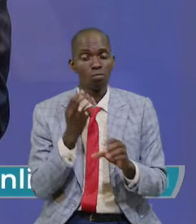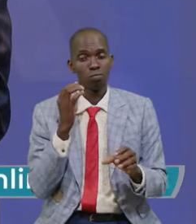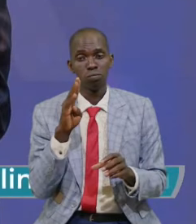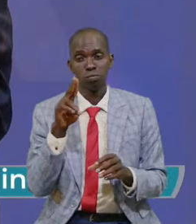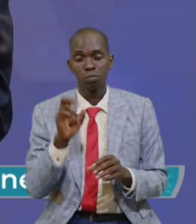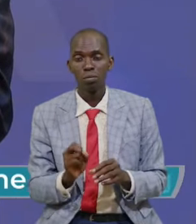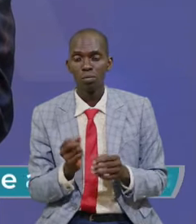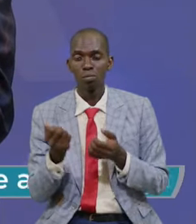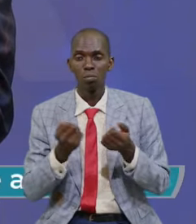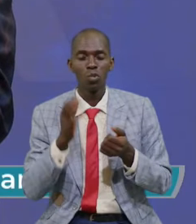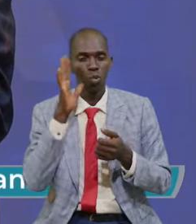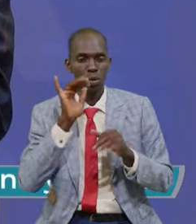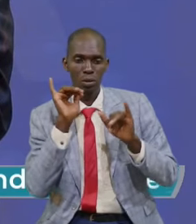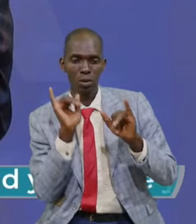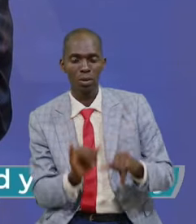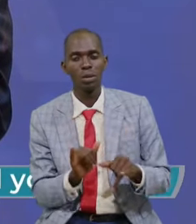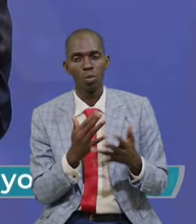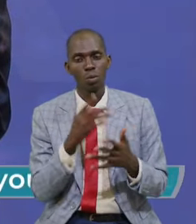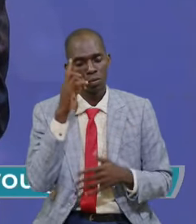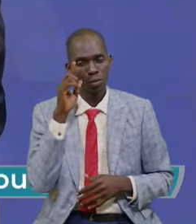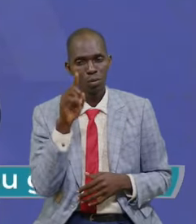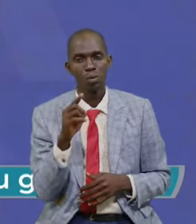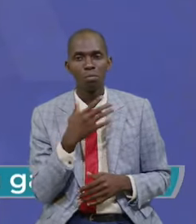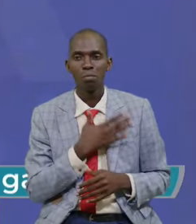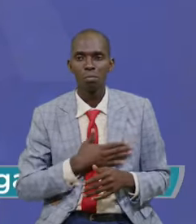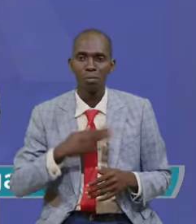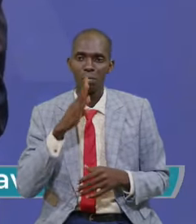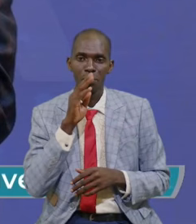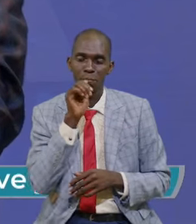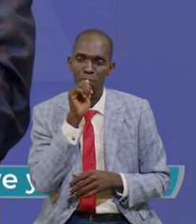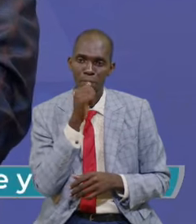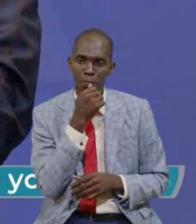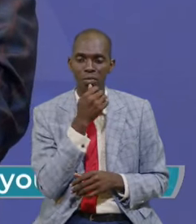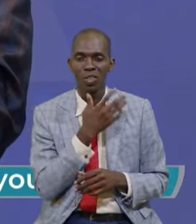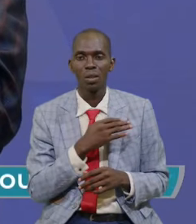destination. Please be patient.